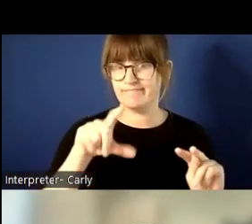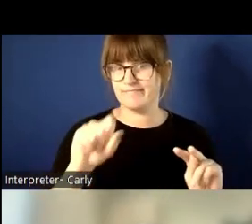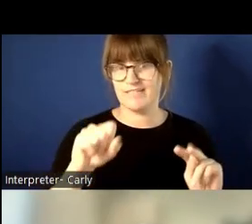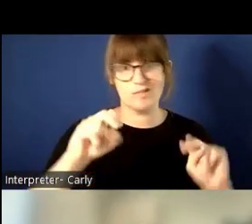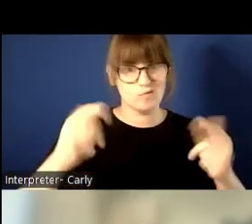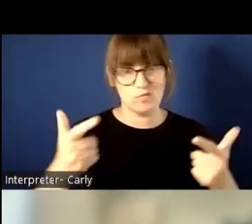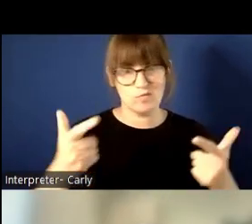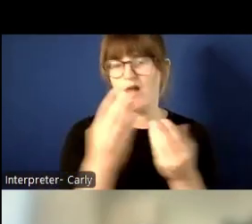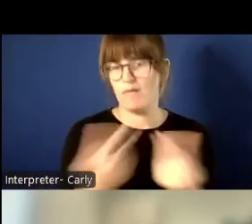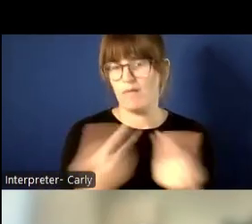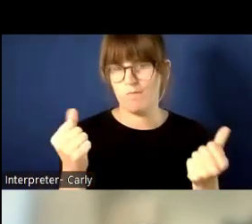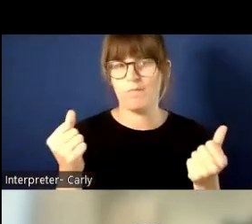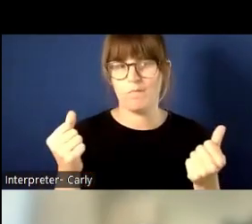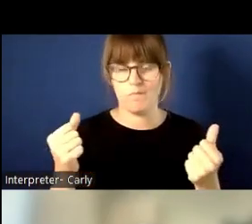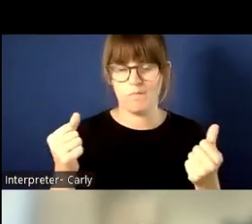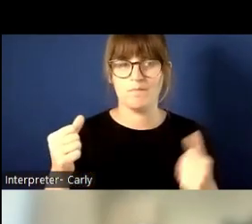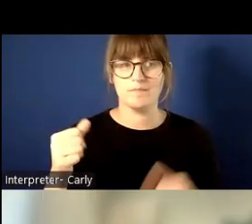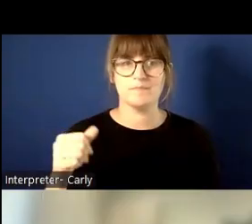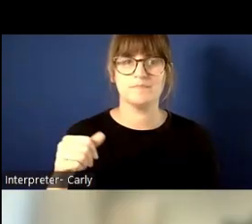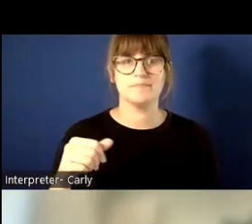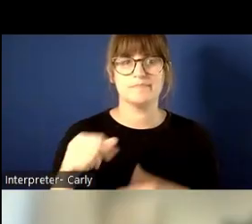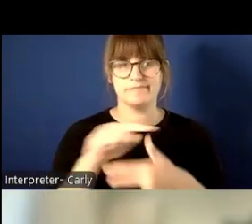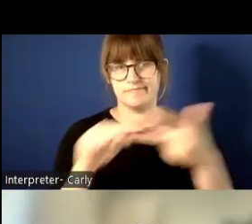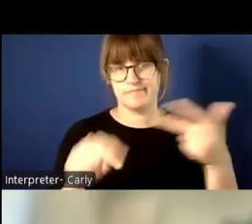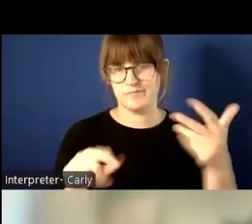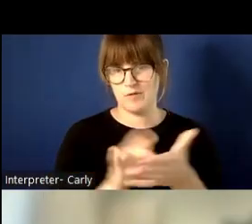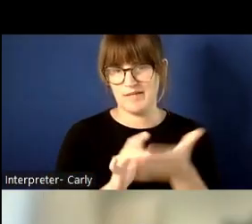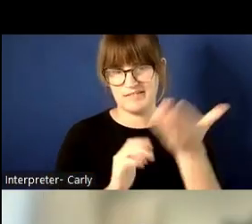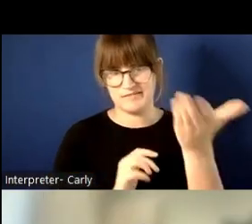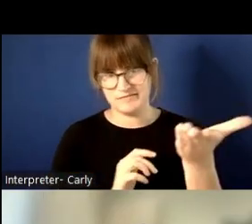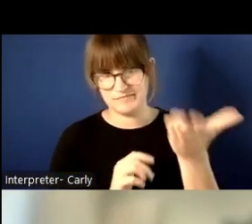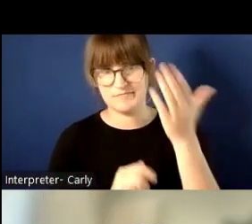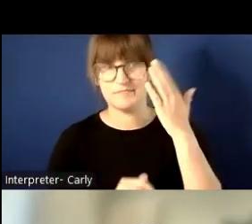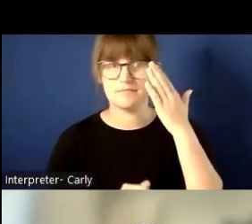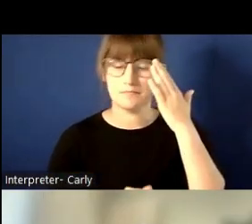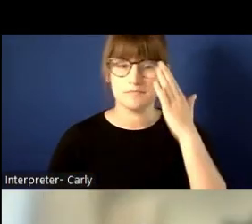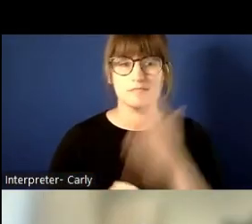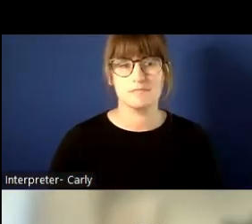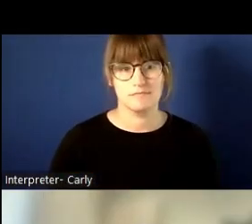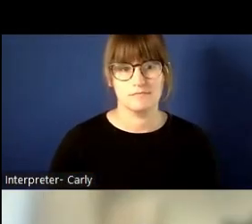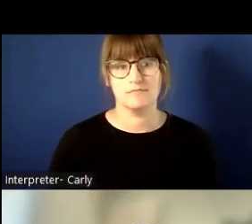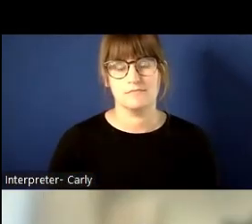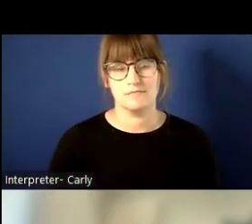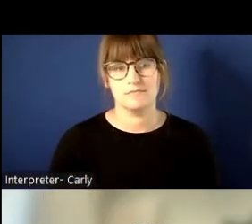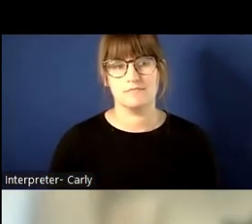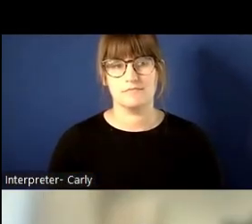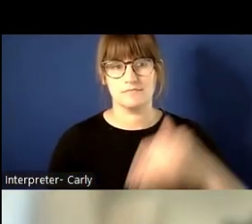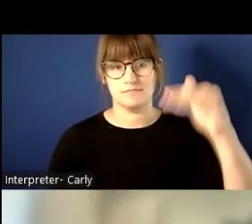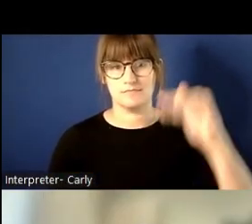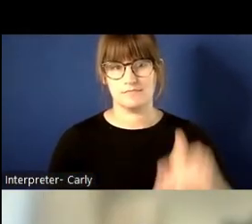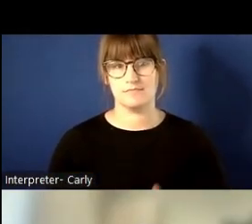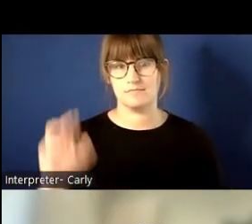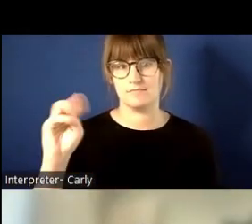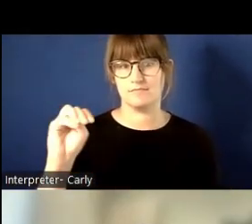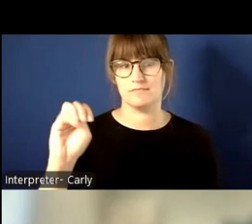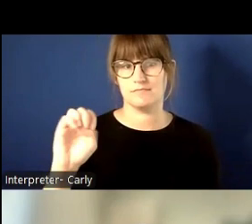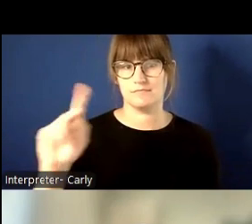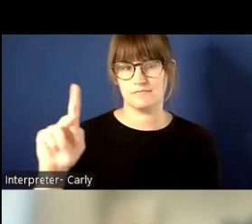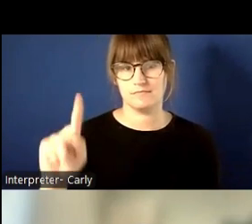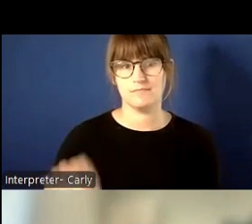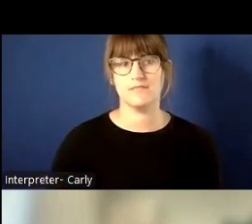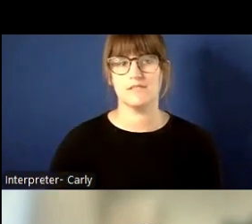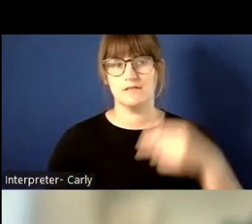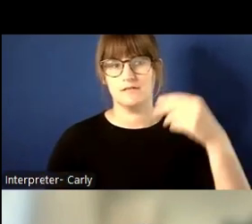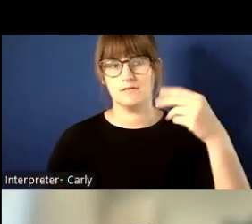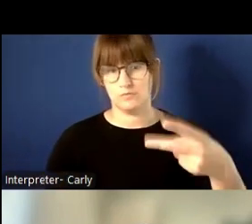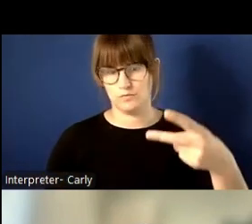BRAF inhibitors that are used are vemurafenib, dabrafenib, and ecvorafenib, and MEK inhibitors that are used are trametinib and cometinib. We